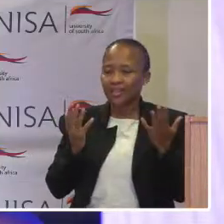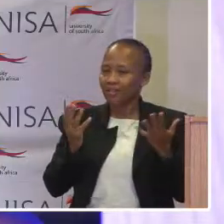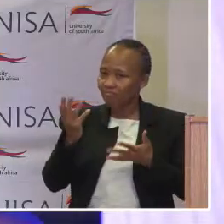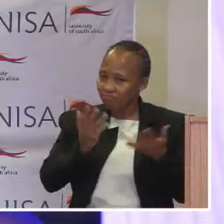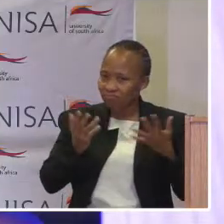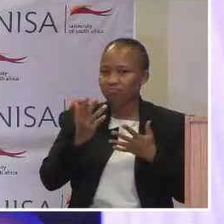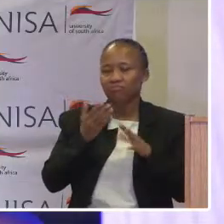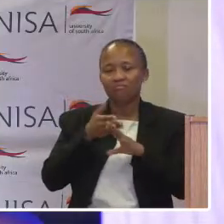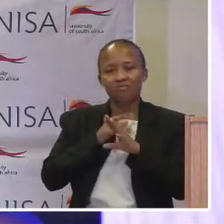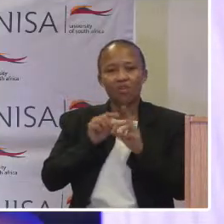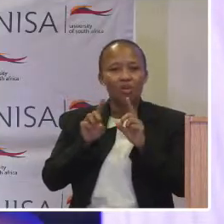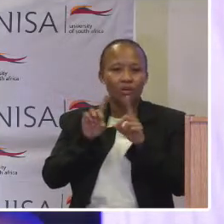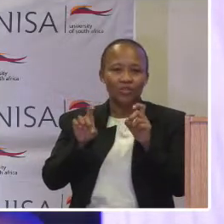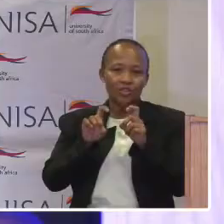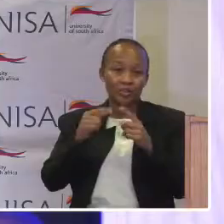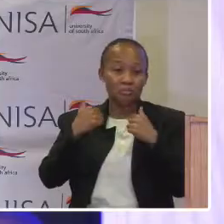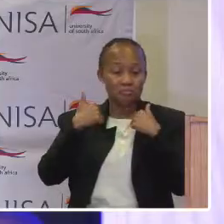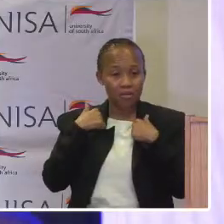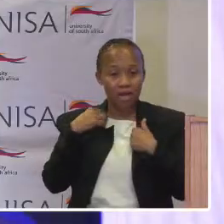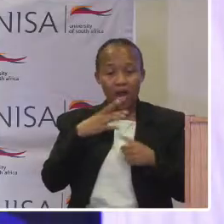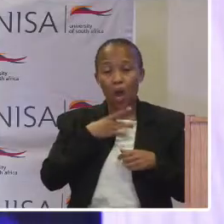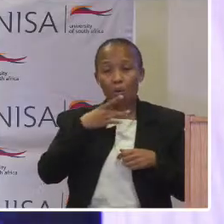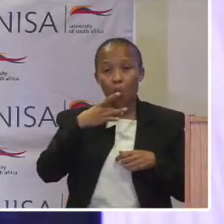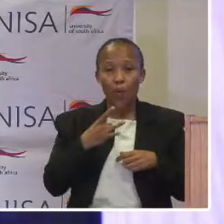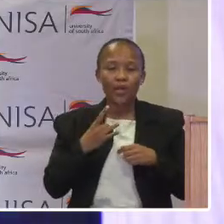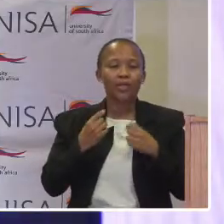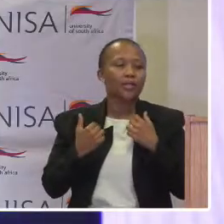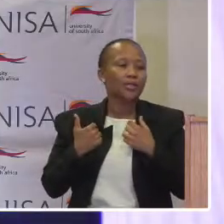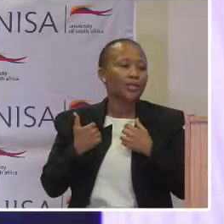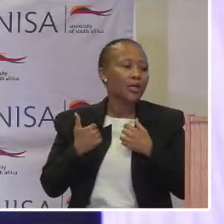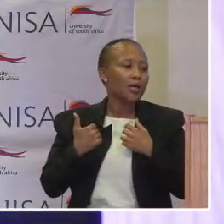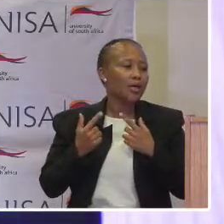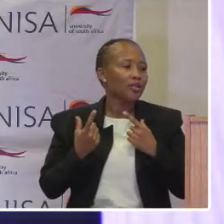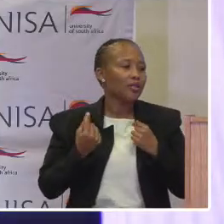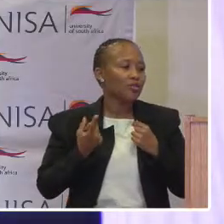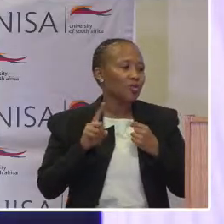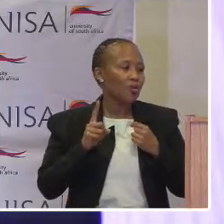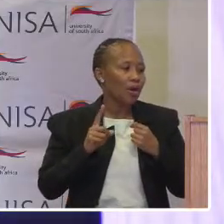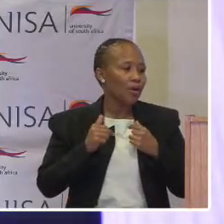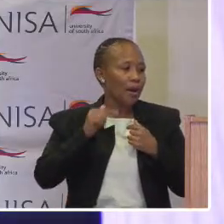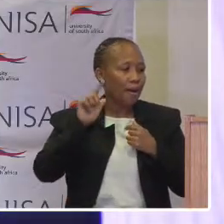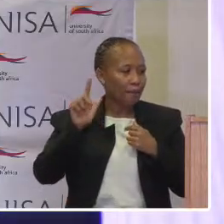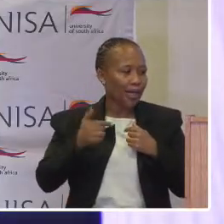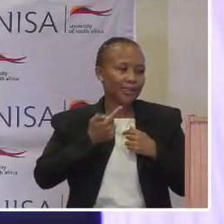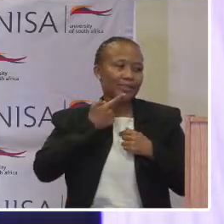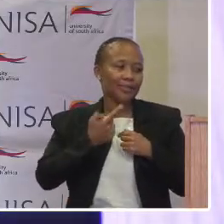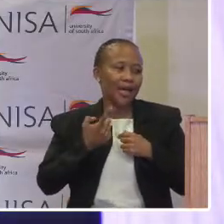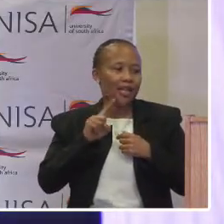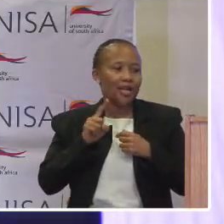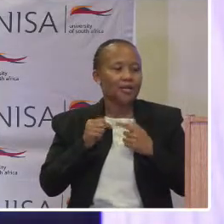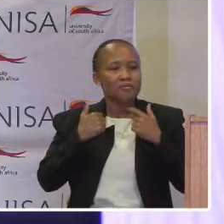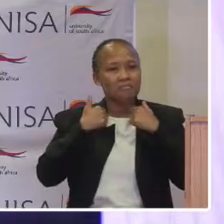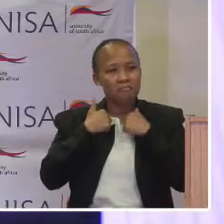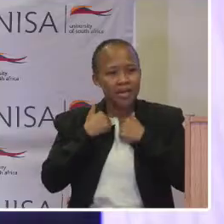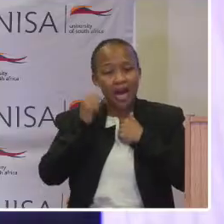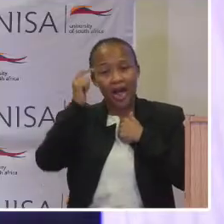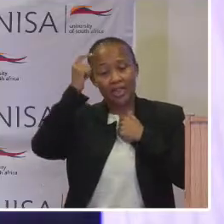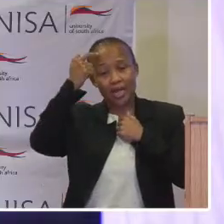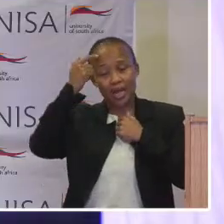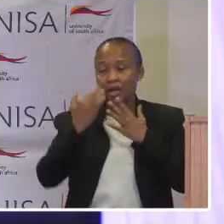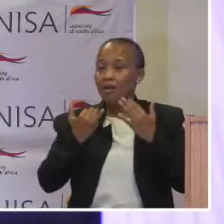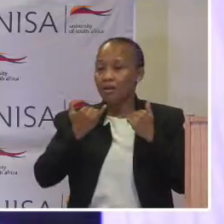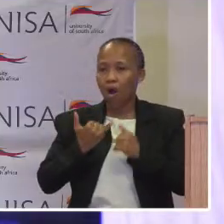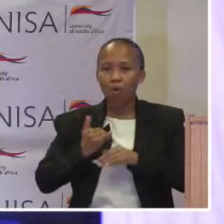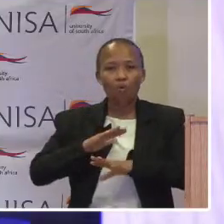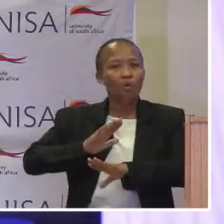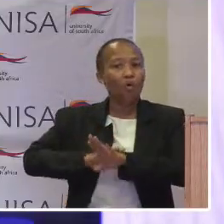I would also feel that to say, I think this is the time for